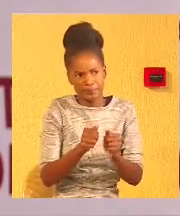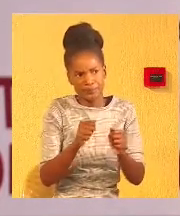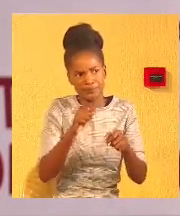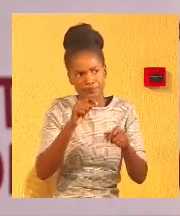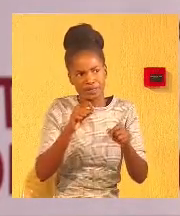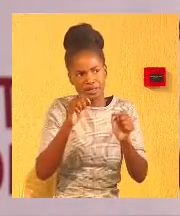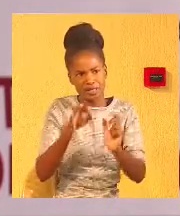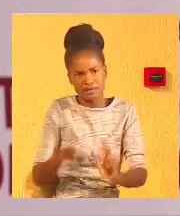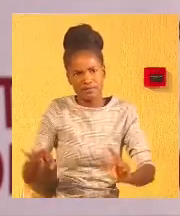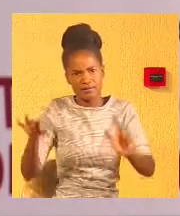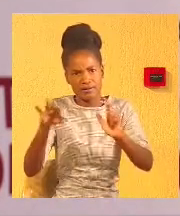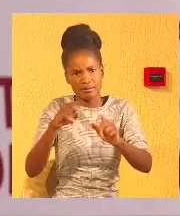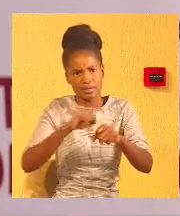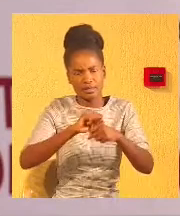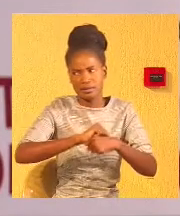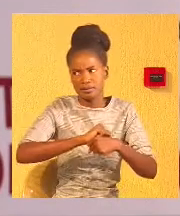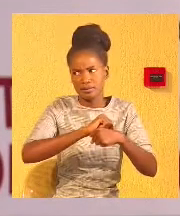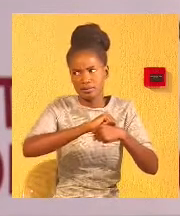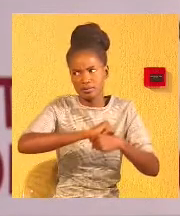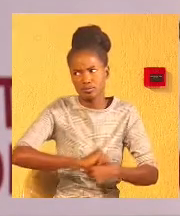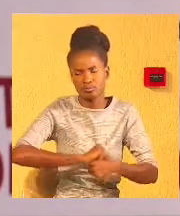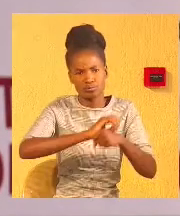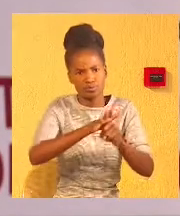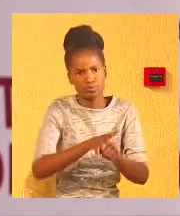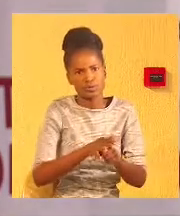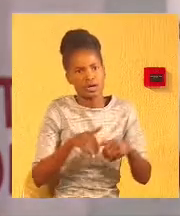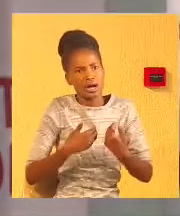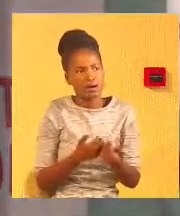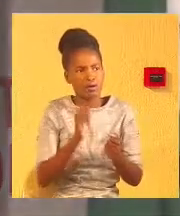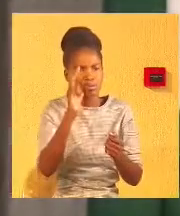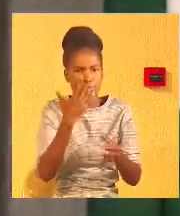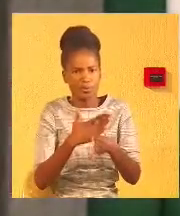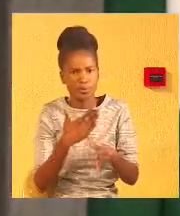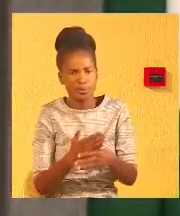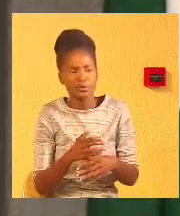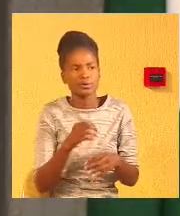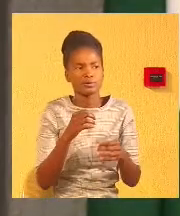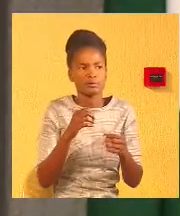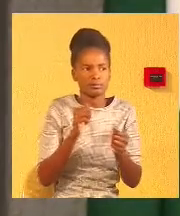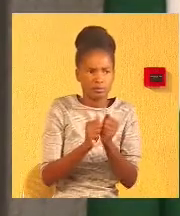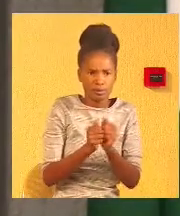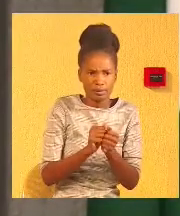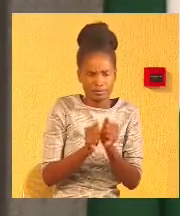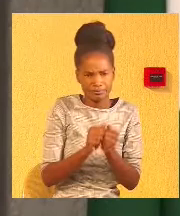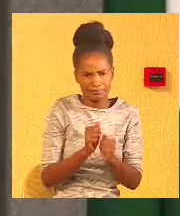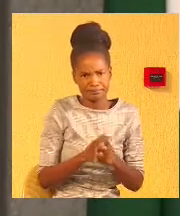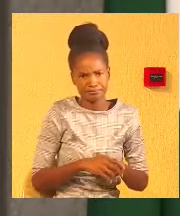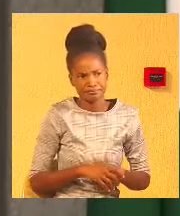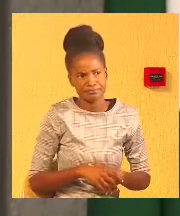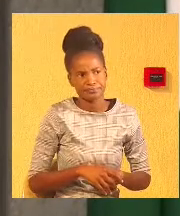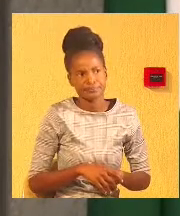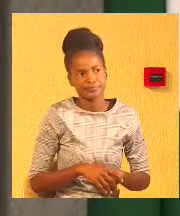now, and how are they able to cater for their employees and workers? Yeah, thank you. I need to start and say that due